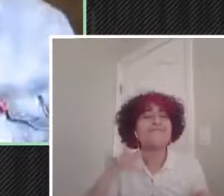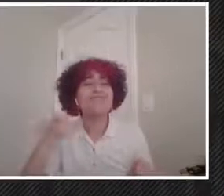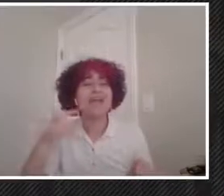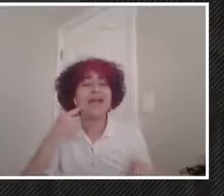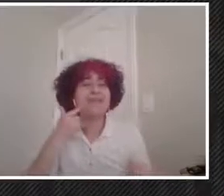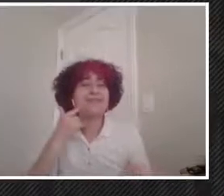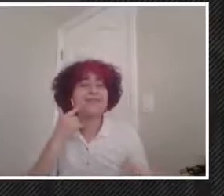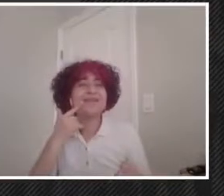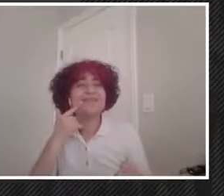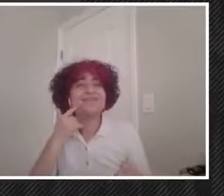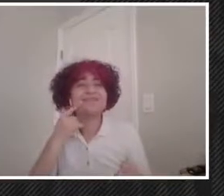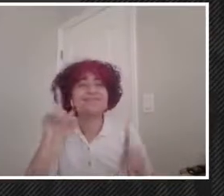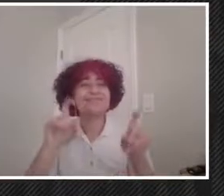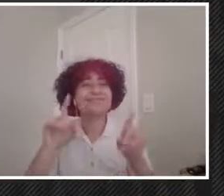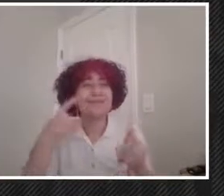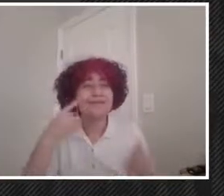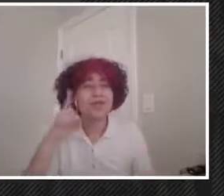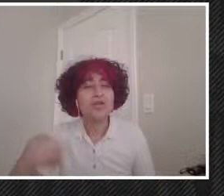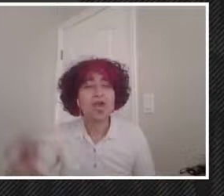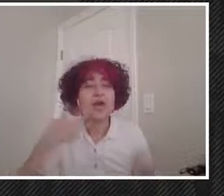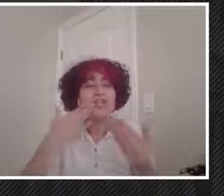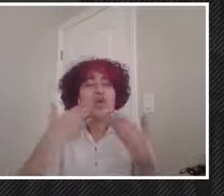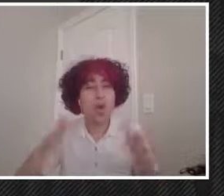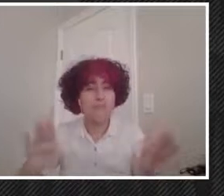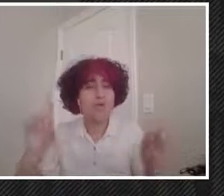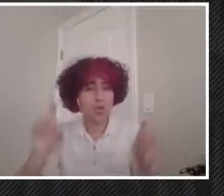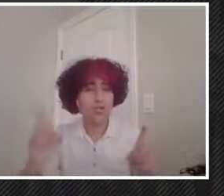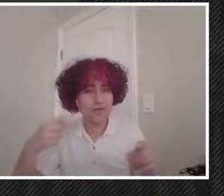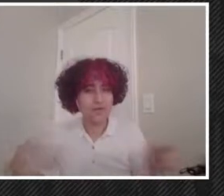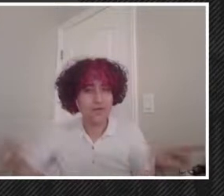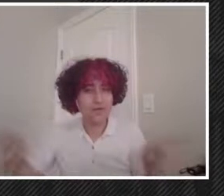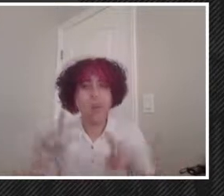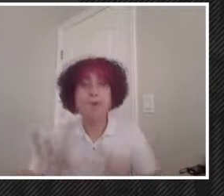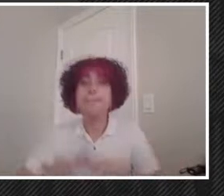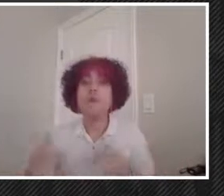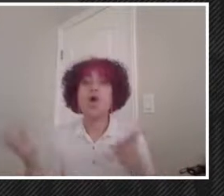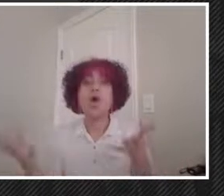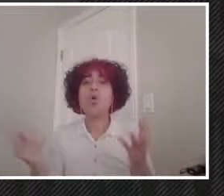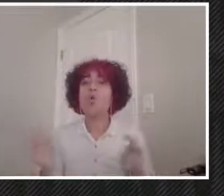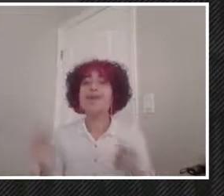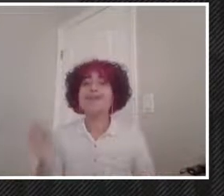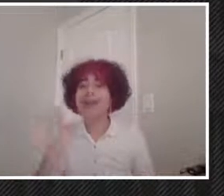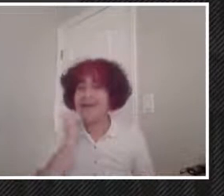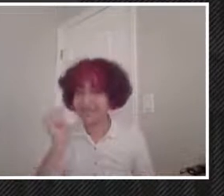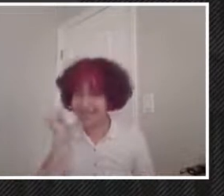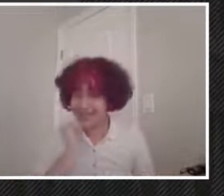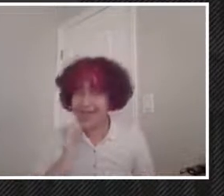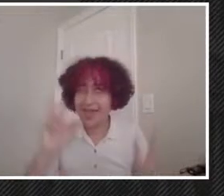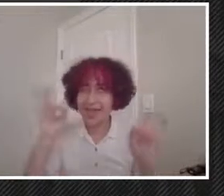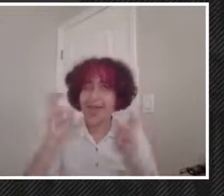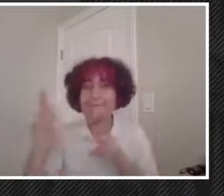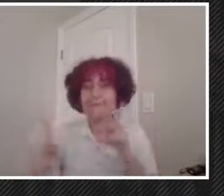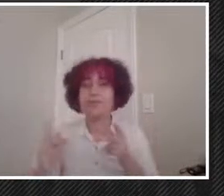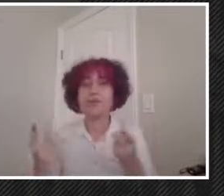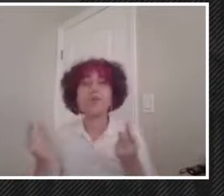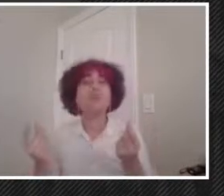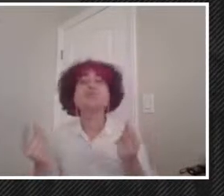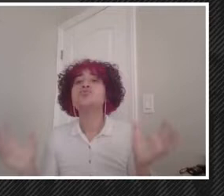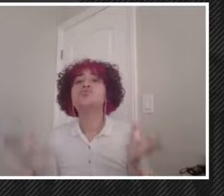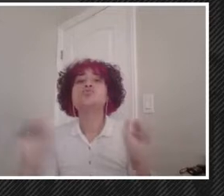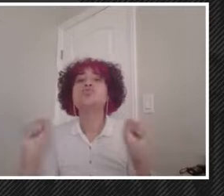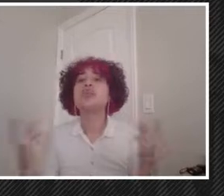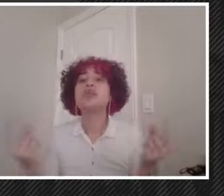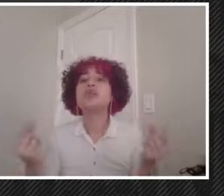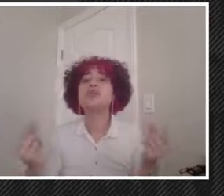saying it. And this is kind of open to everyone. But what can everyday people do? How do we bring everyday people